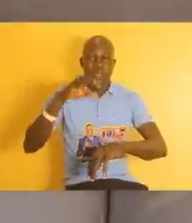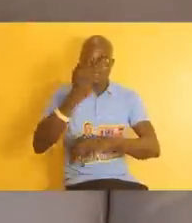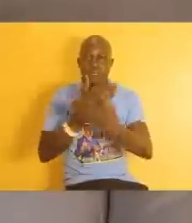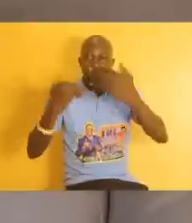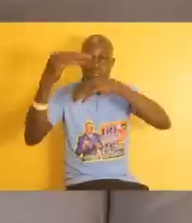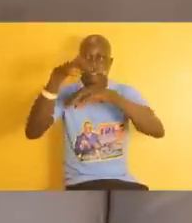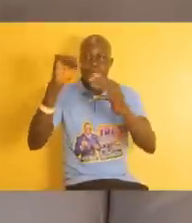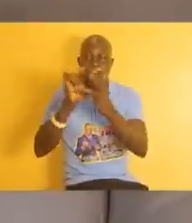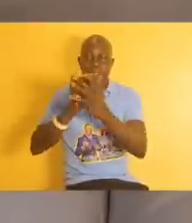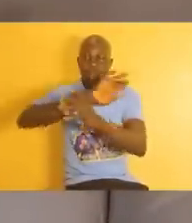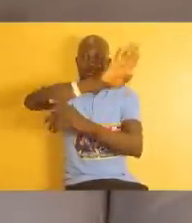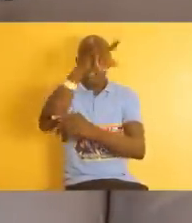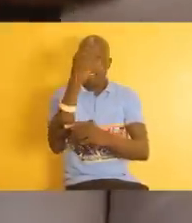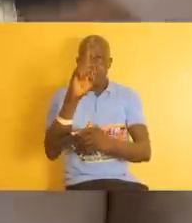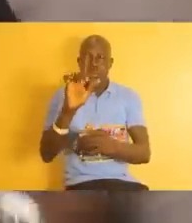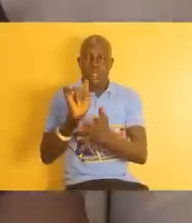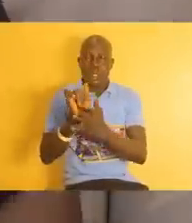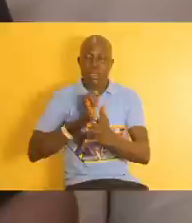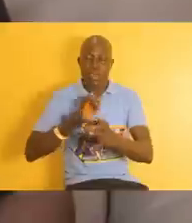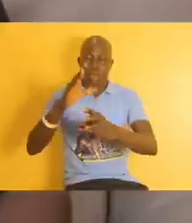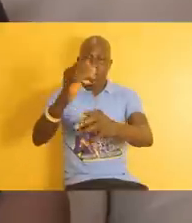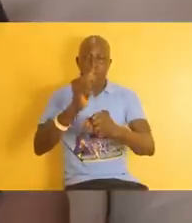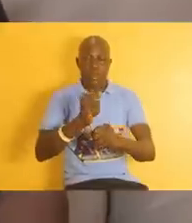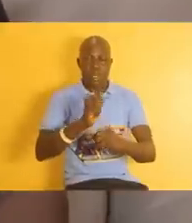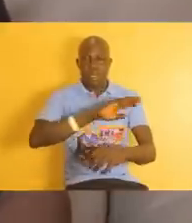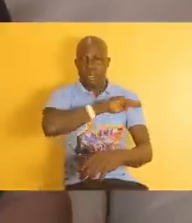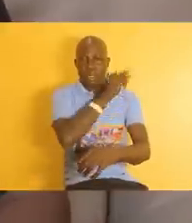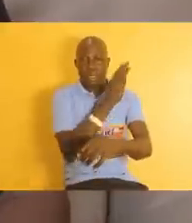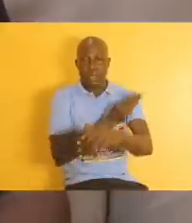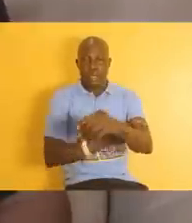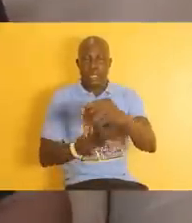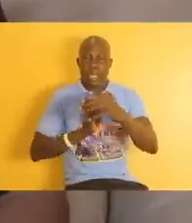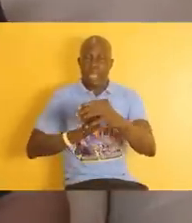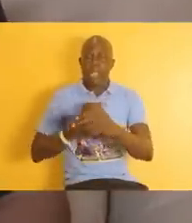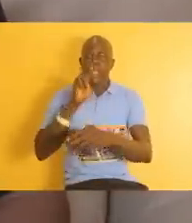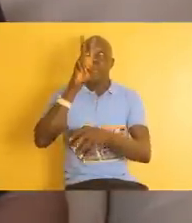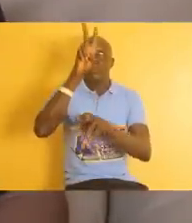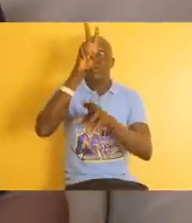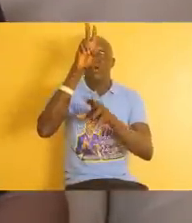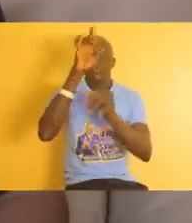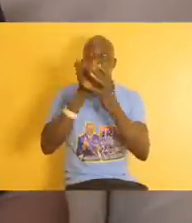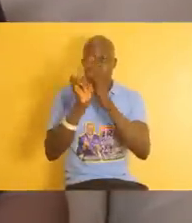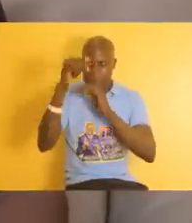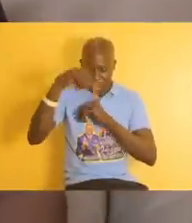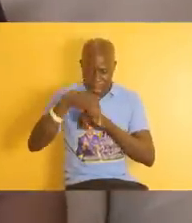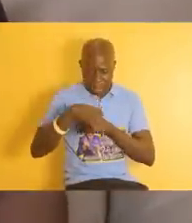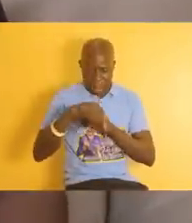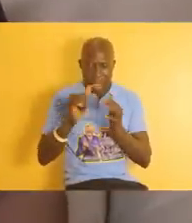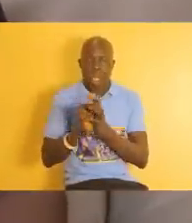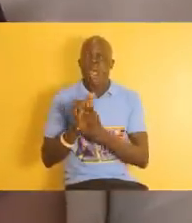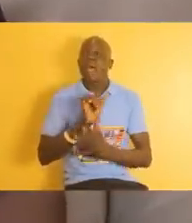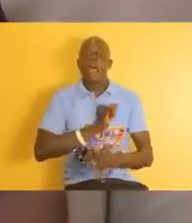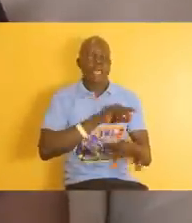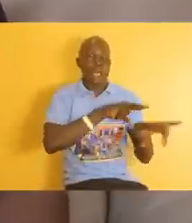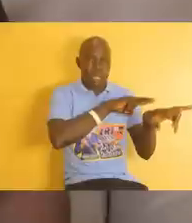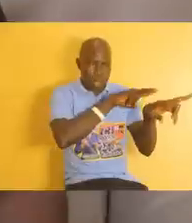ni gbogbo ipa ati agbara the one that owns all power and might mo wo ke mo wo sale I look up and down ani mo